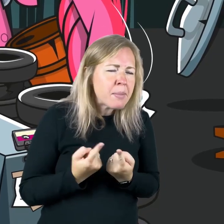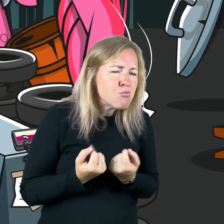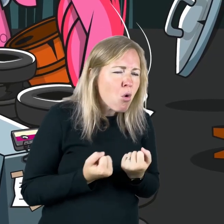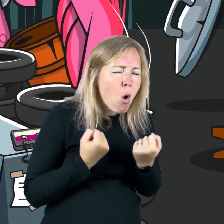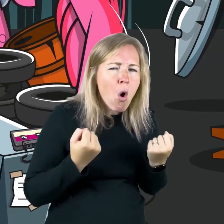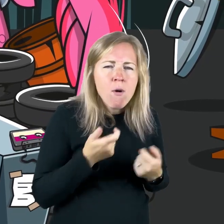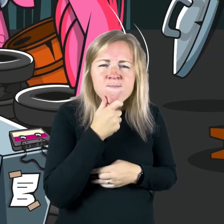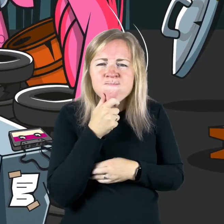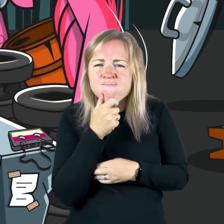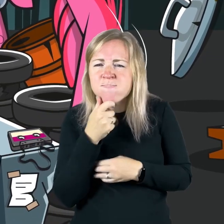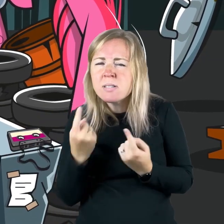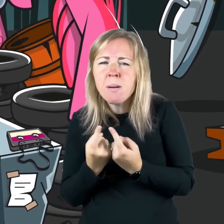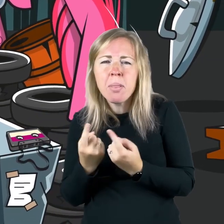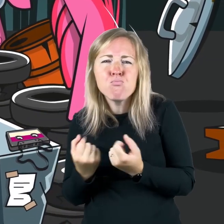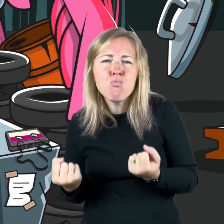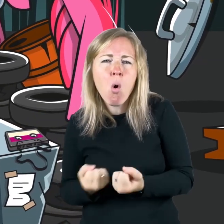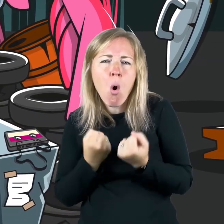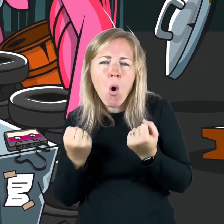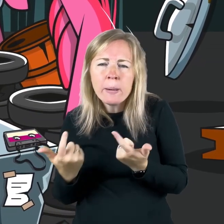something strong.